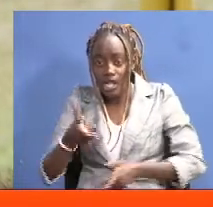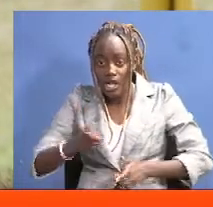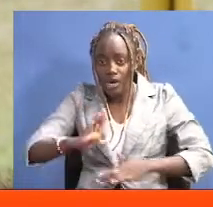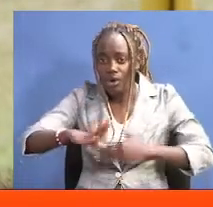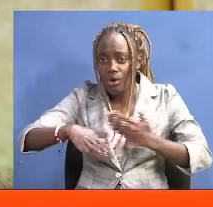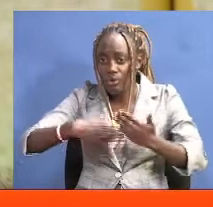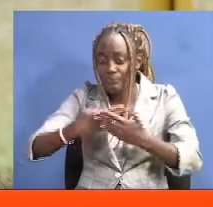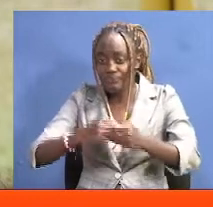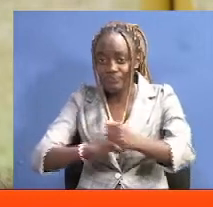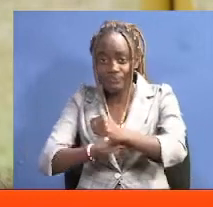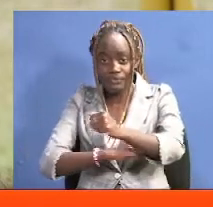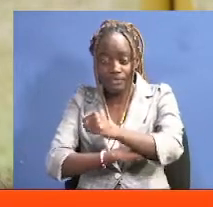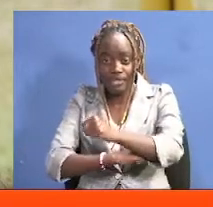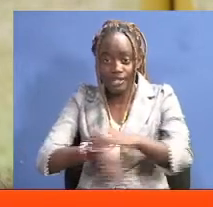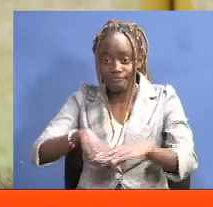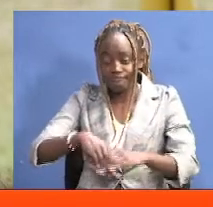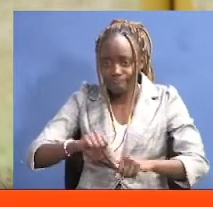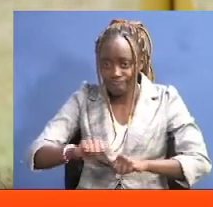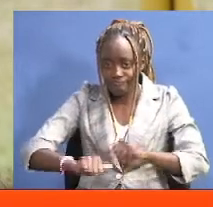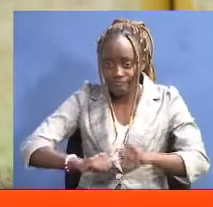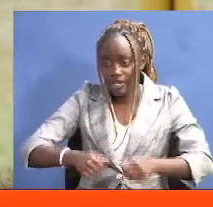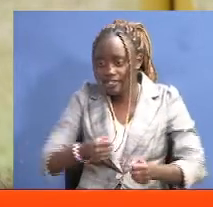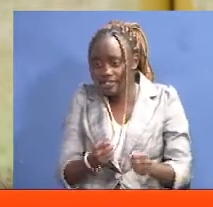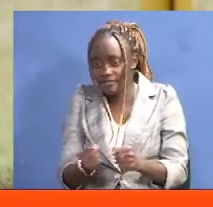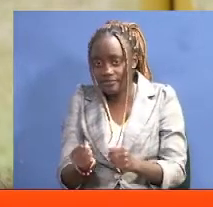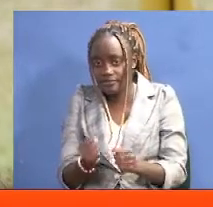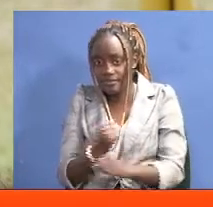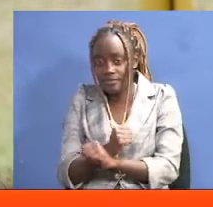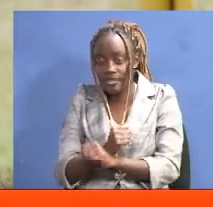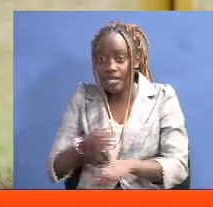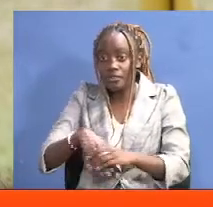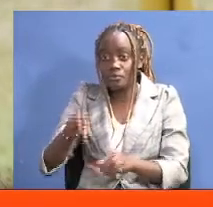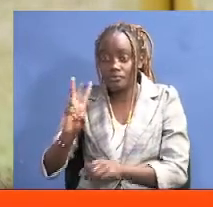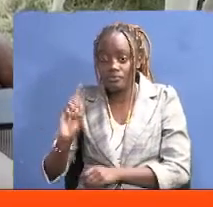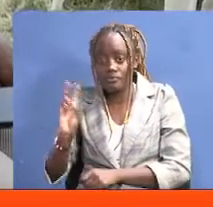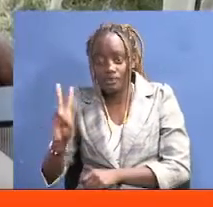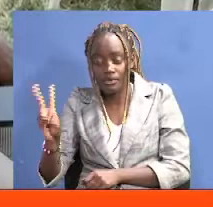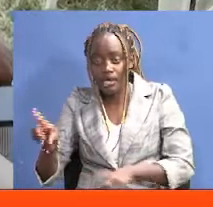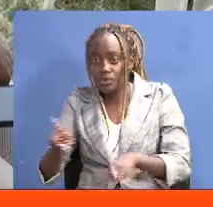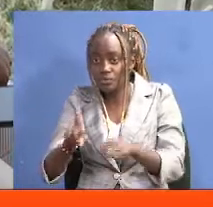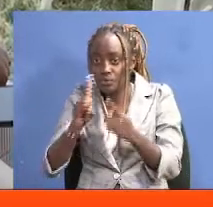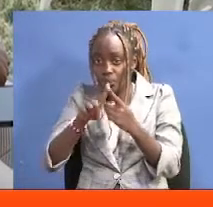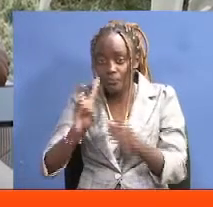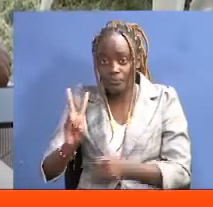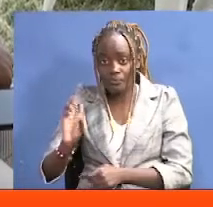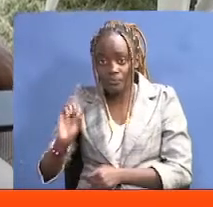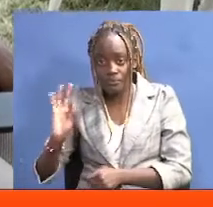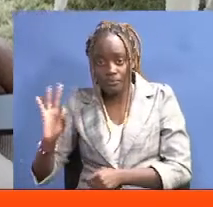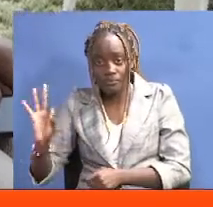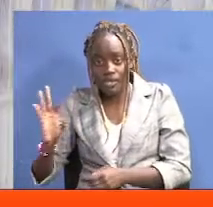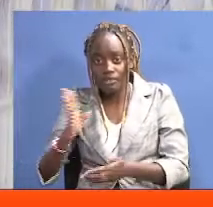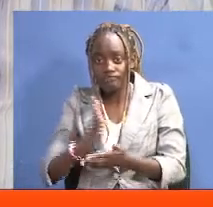all support the decade of action for road safety from 2021 to 2030. The report revealed